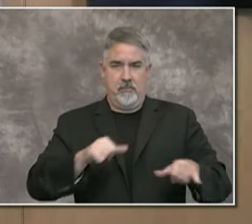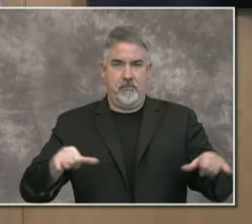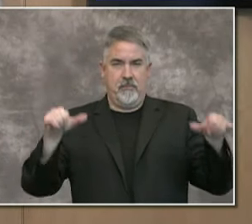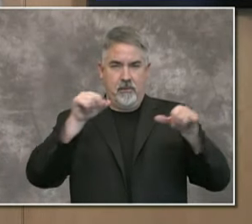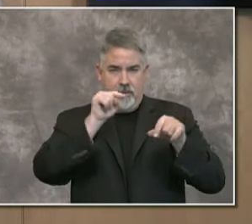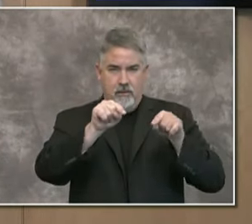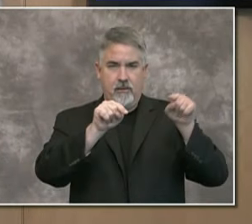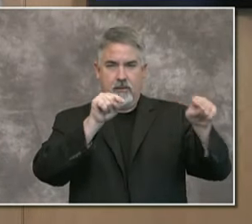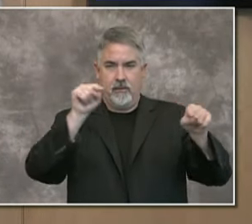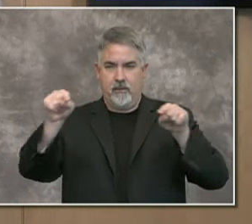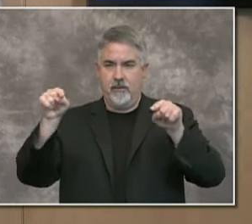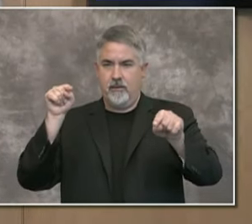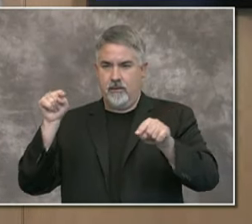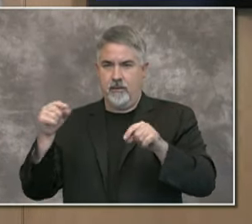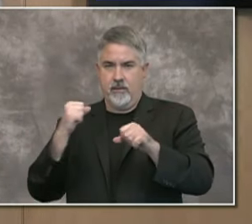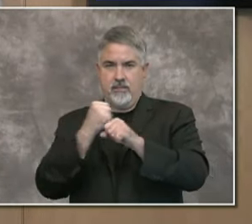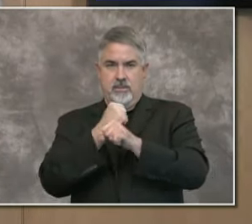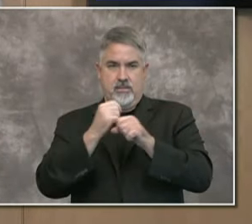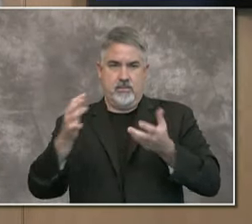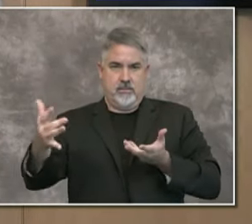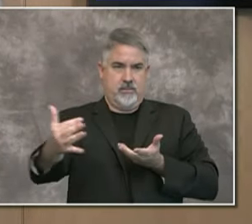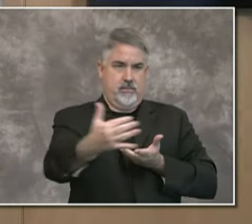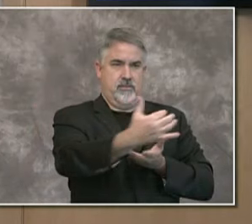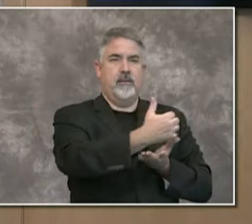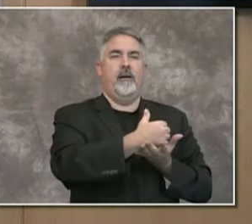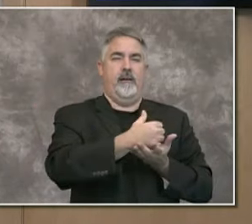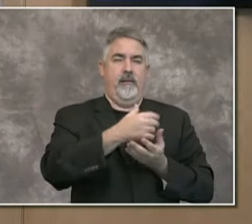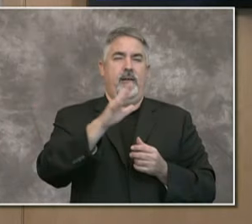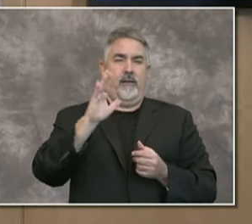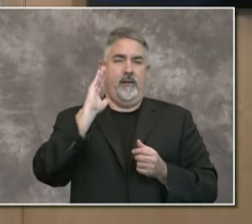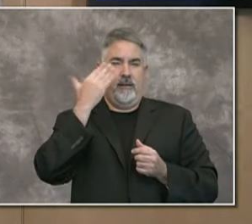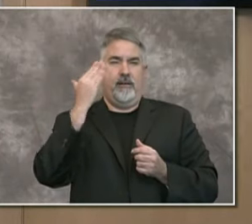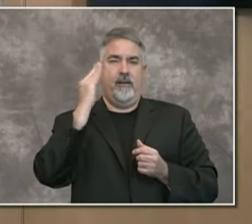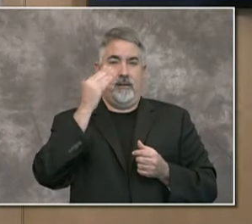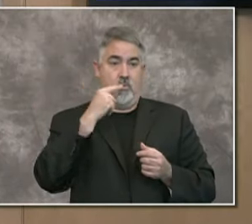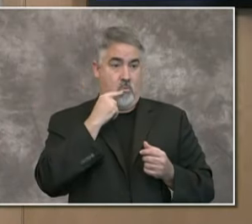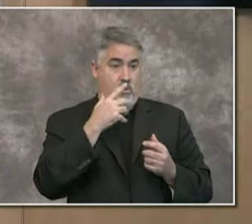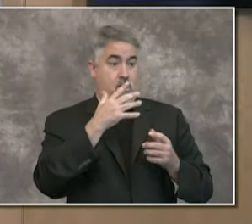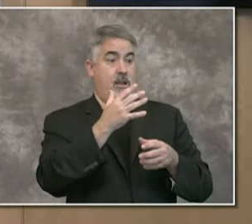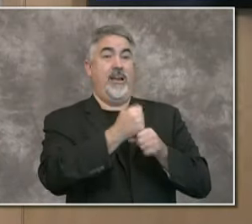statistical estimation following best practices that are being followed across the country.